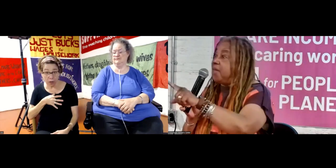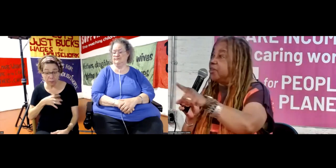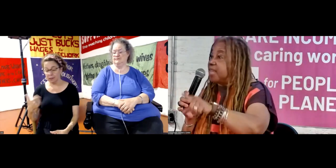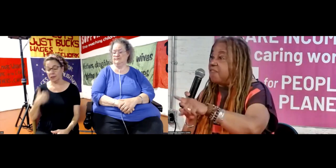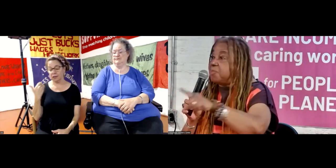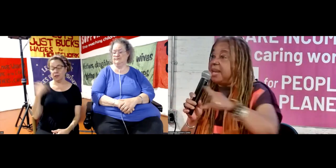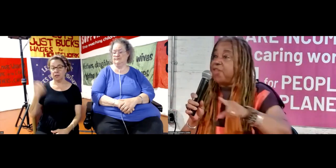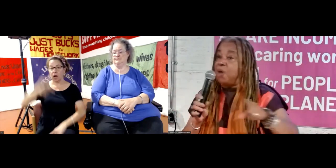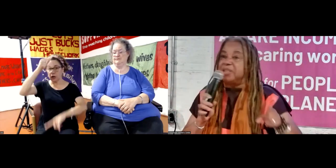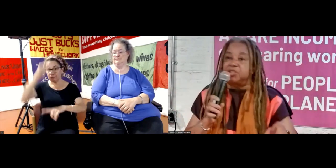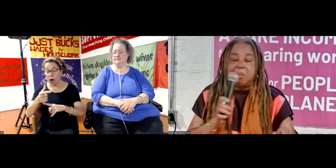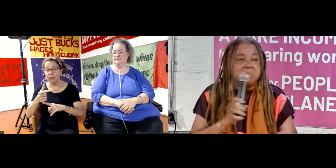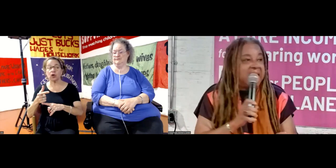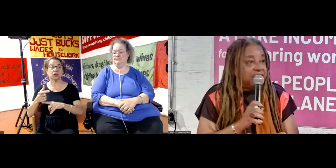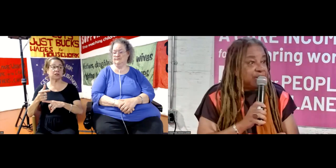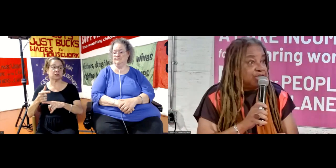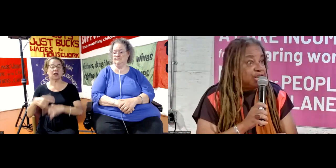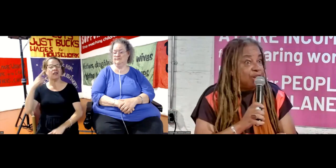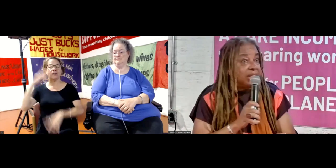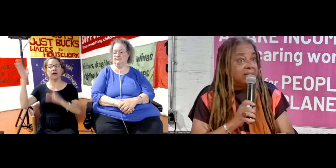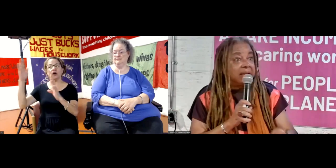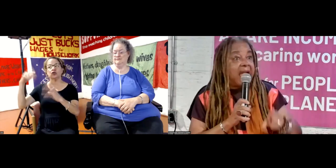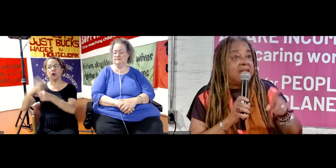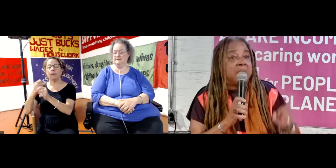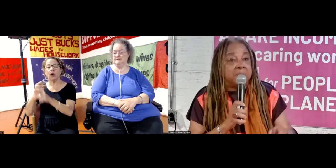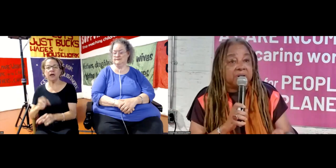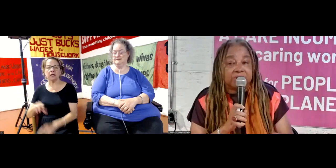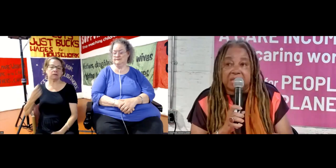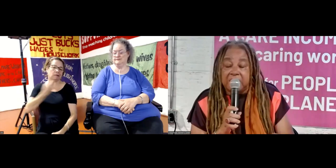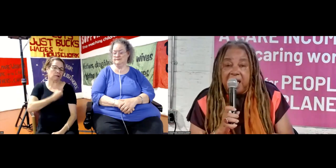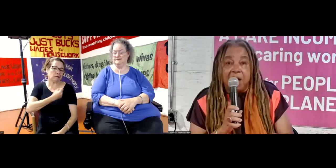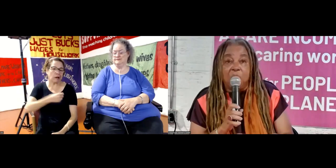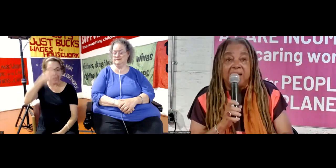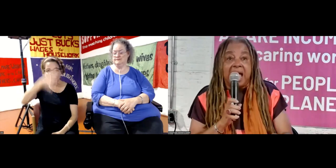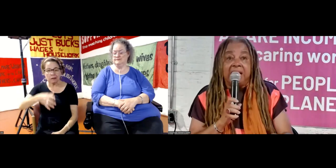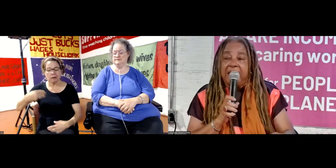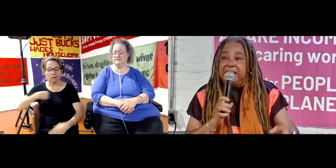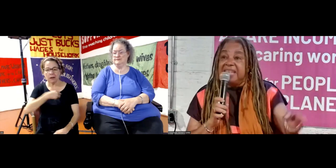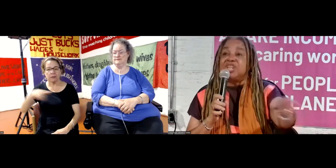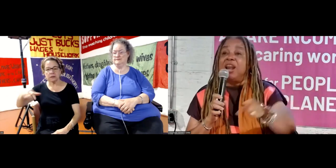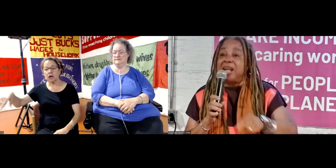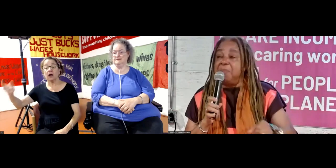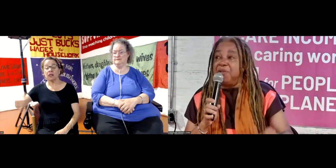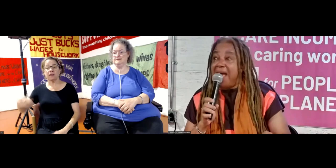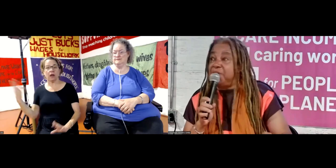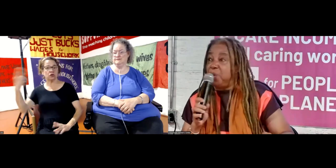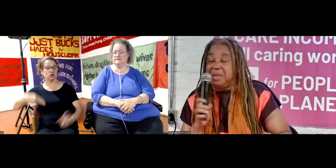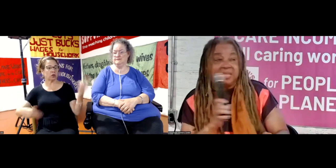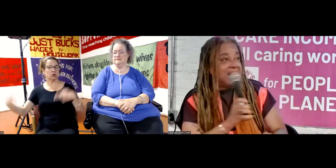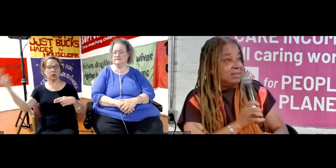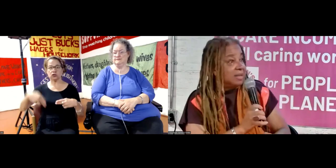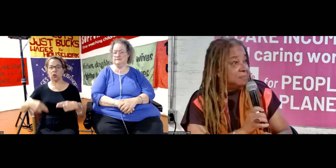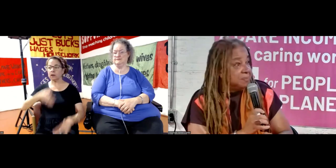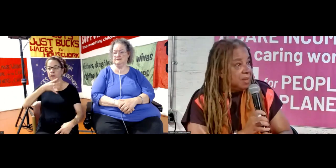young brothers that everybody thought were the troublemakers, you know, the gang members and whatnot, they started coming around the